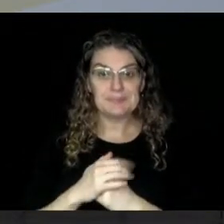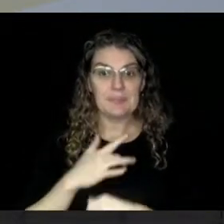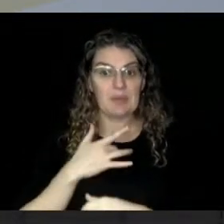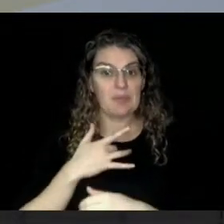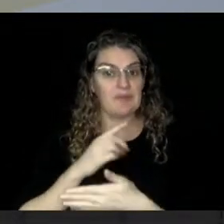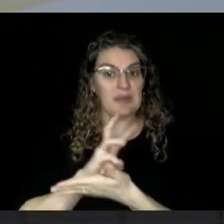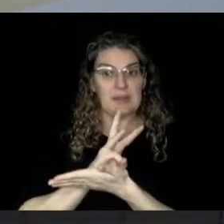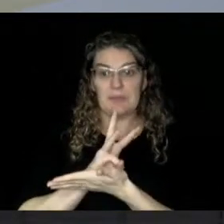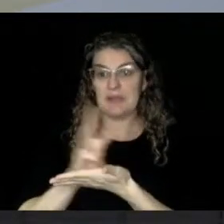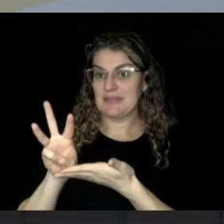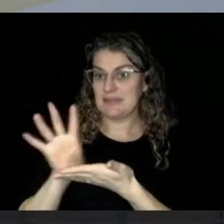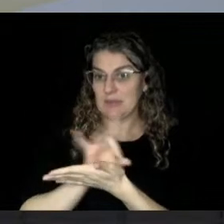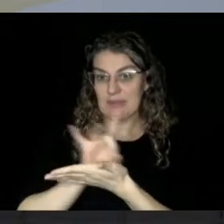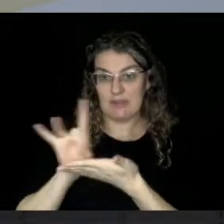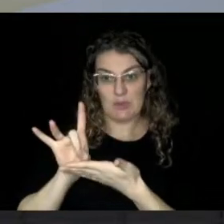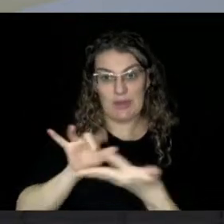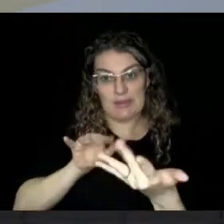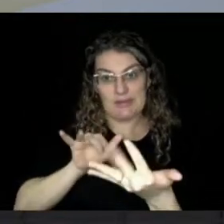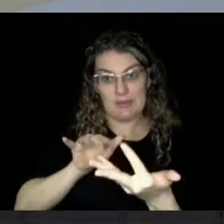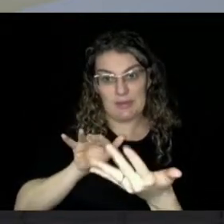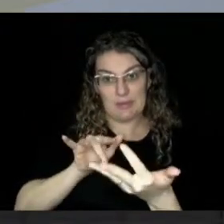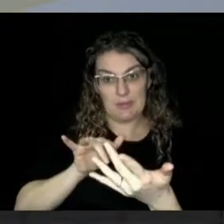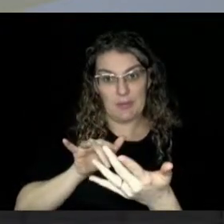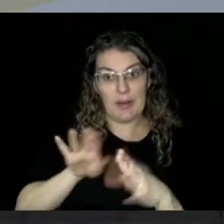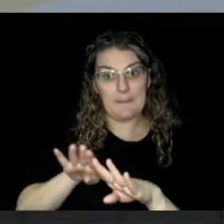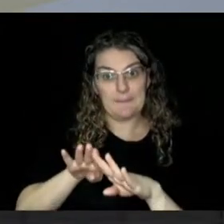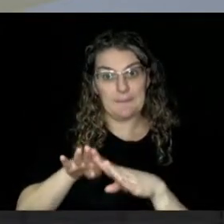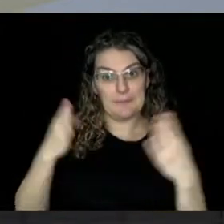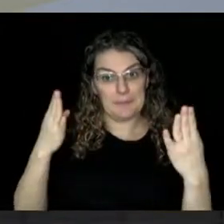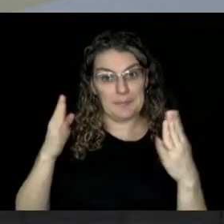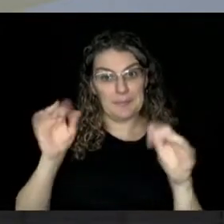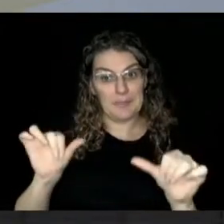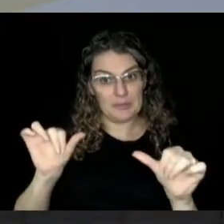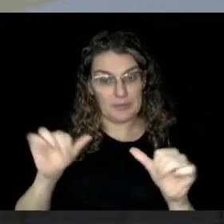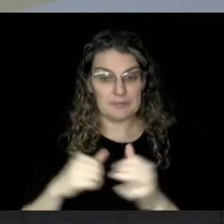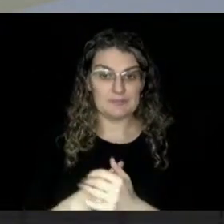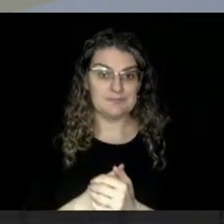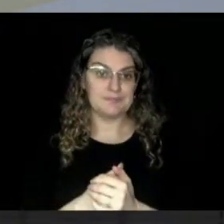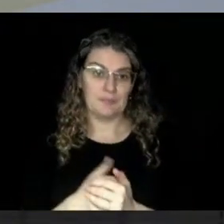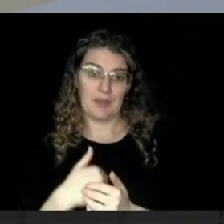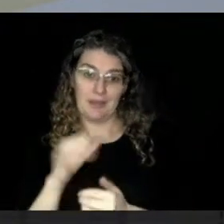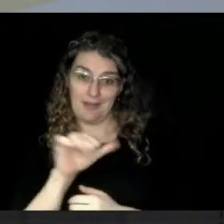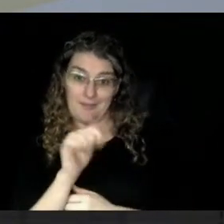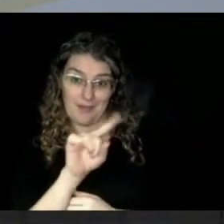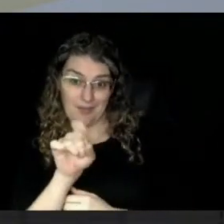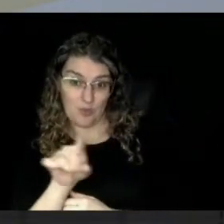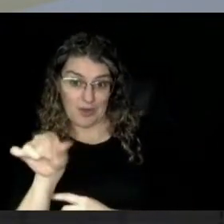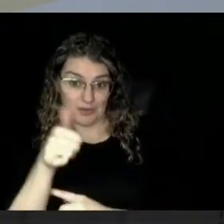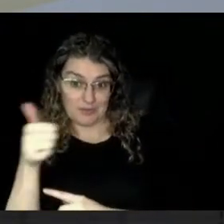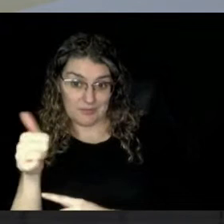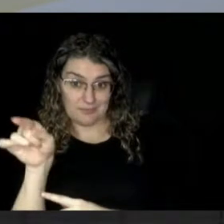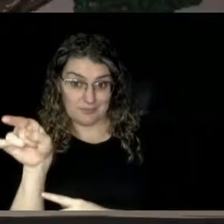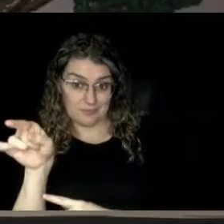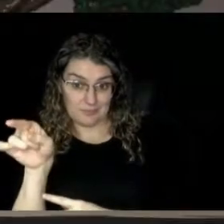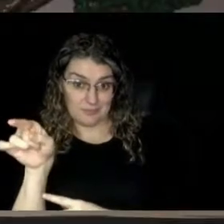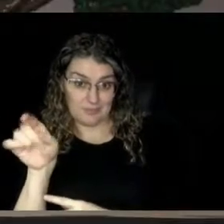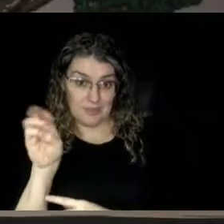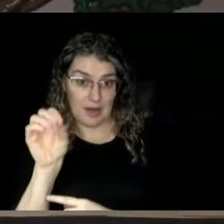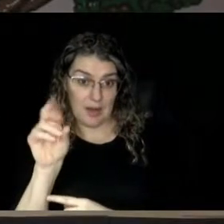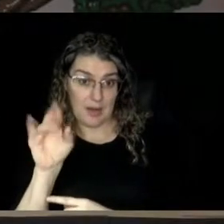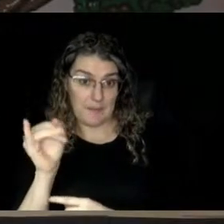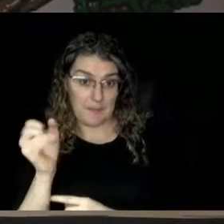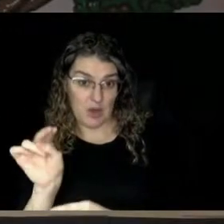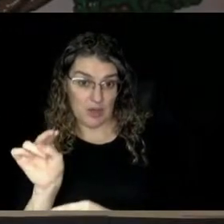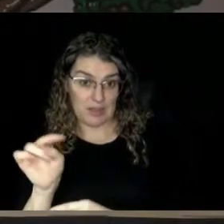are all anxious to do that. Great. And I have another question for Marian Dowling. I guess, do we